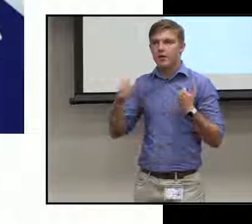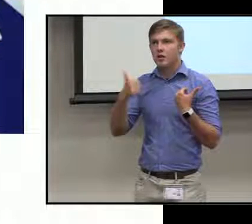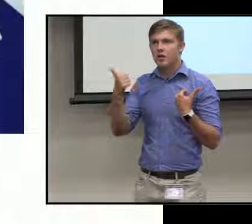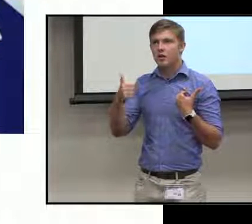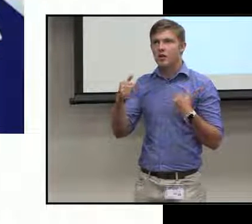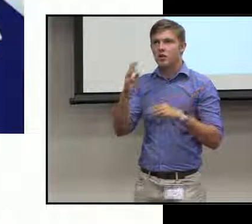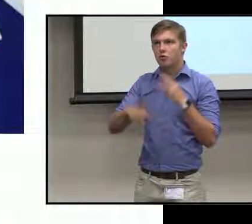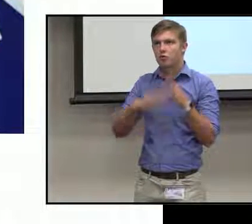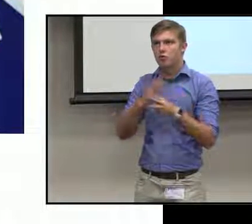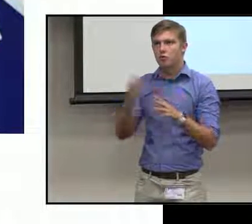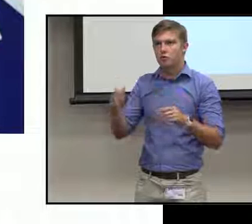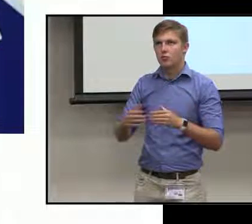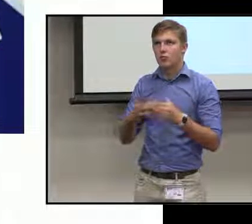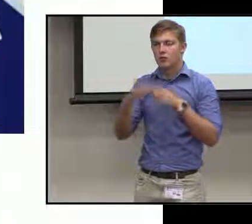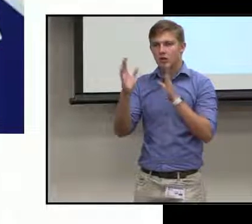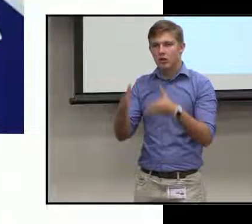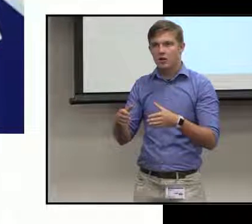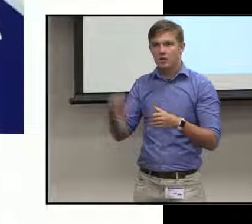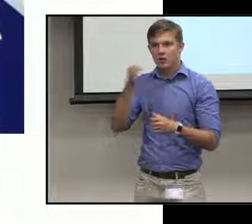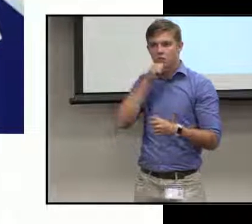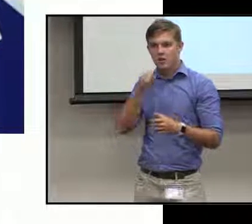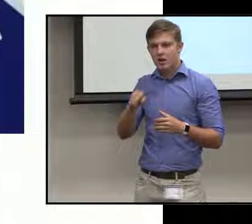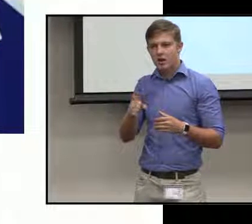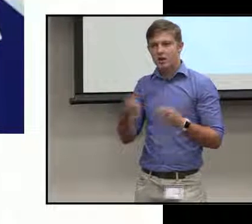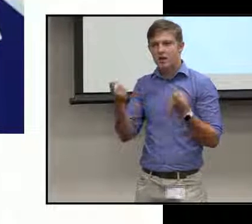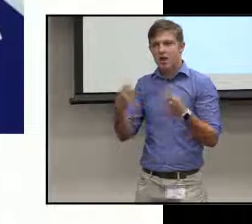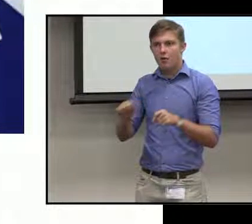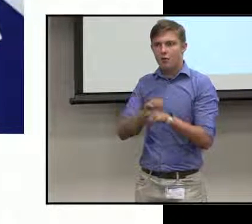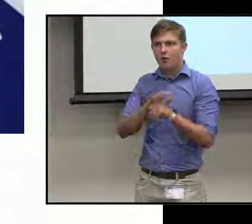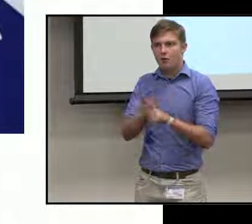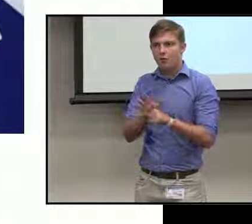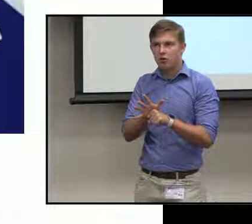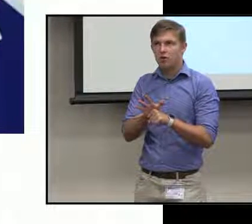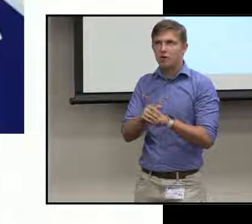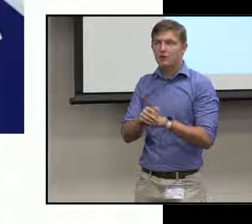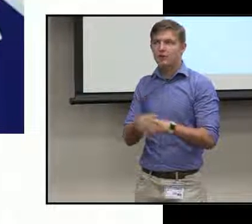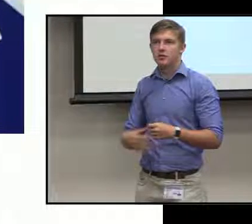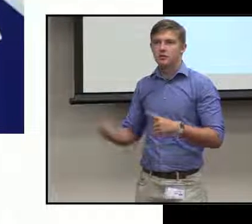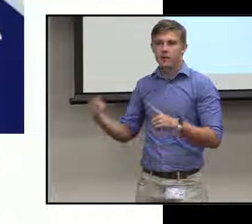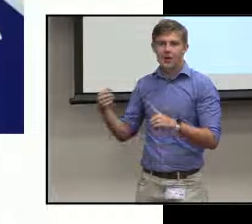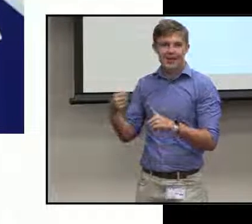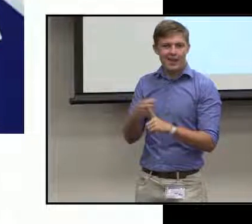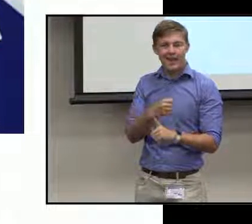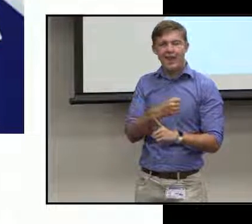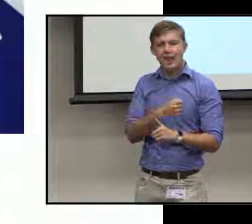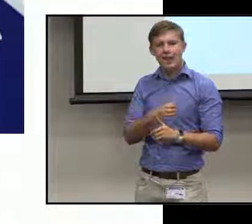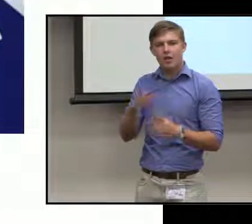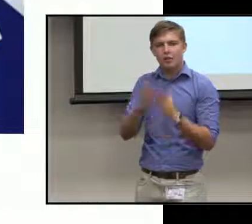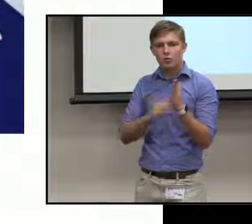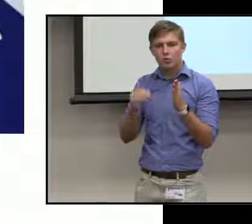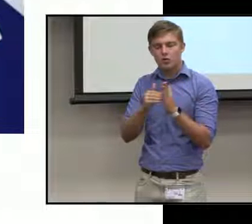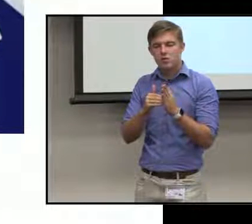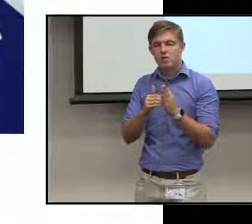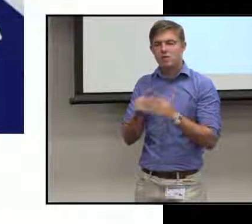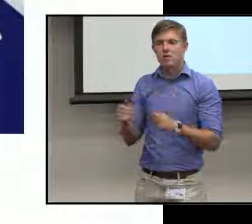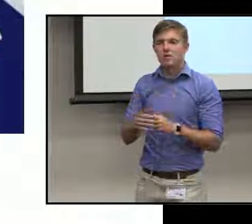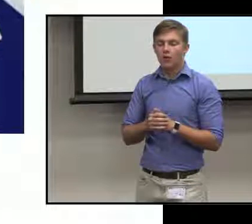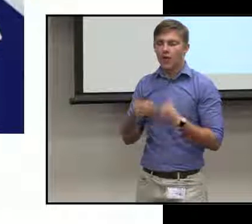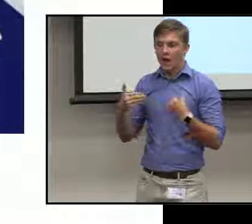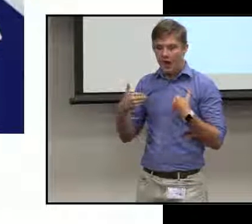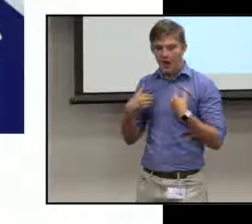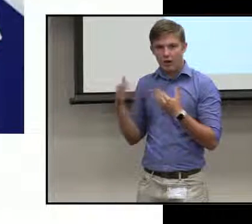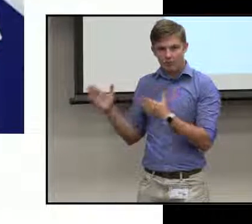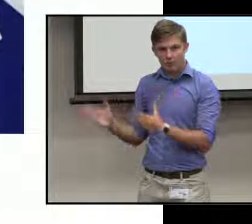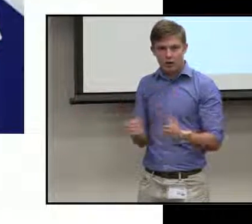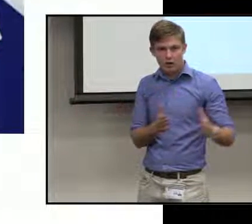still by age. And when COVID hit New Zealand, like it did everywhere, she took measures along with the